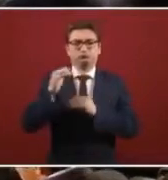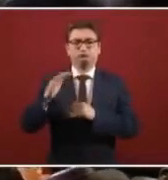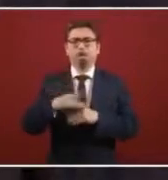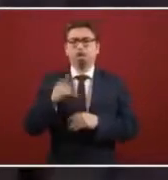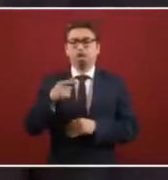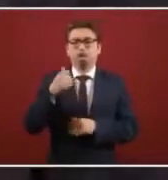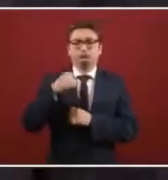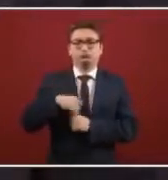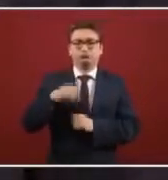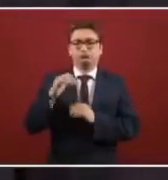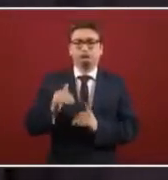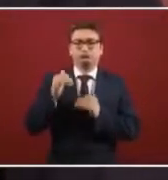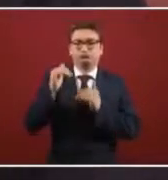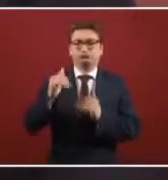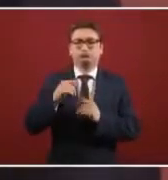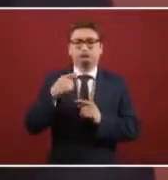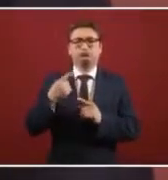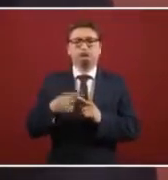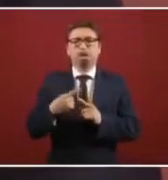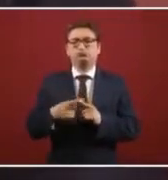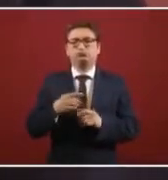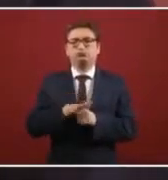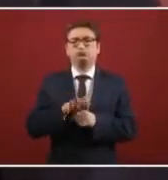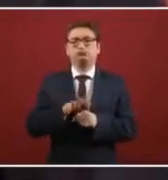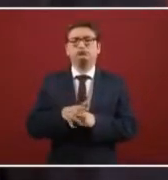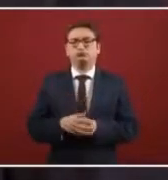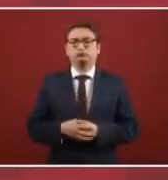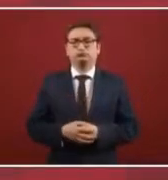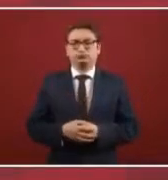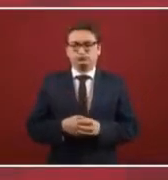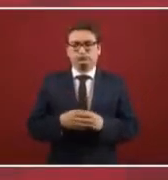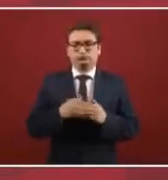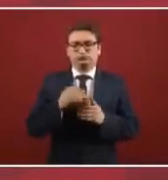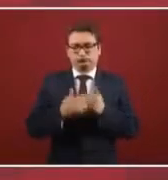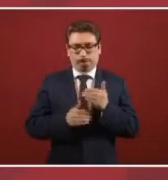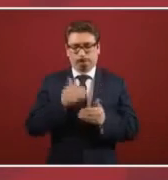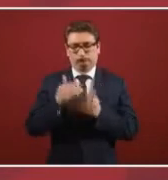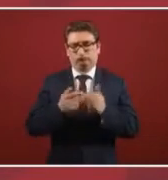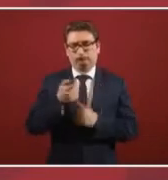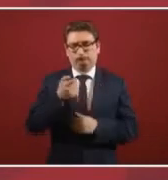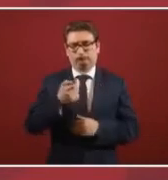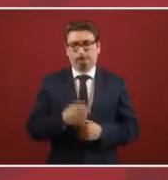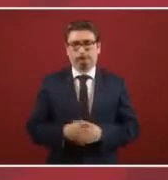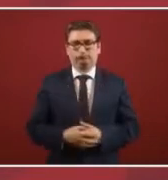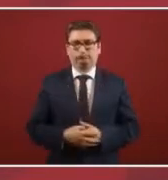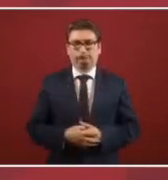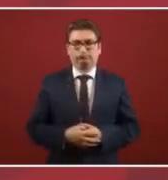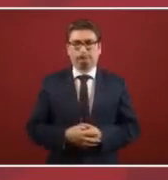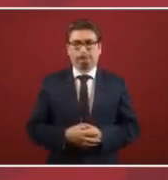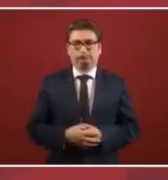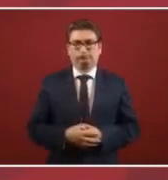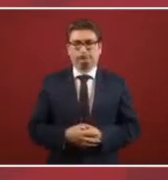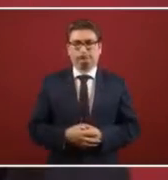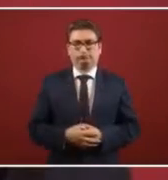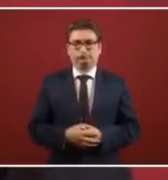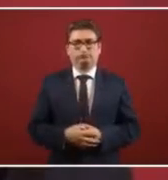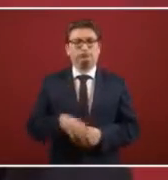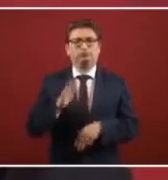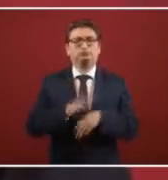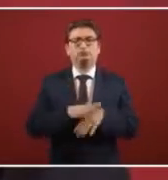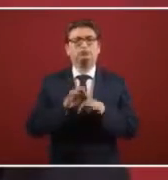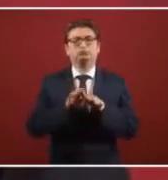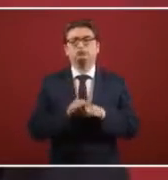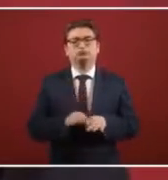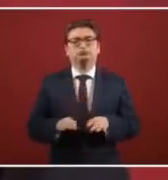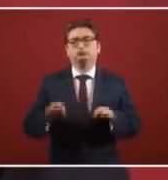because supremo it was el crecimiento elevated to the rank of económico supreme economical como growth, lo fundamental, and that was